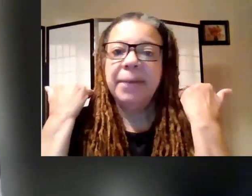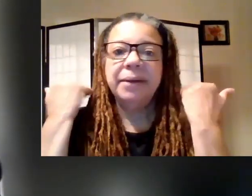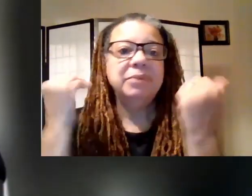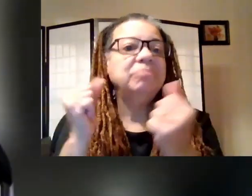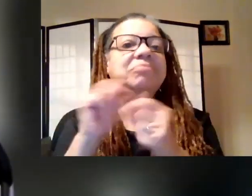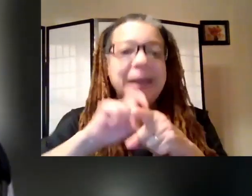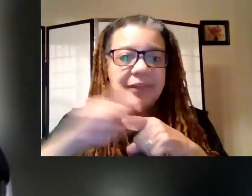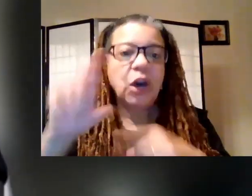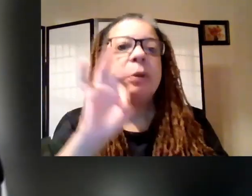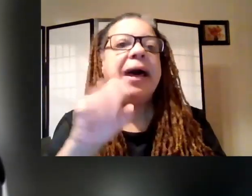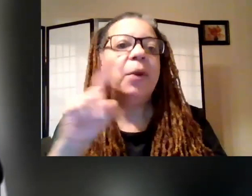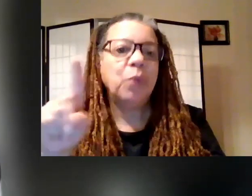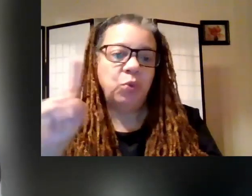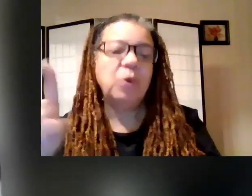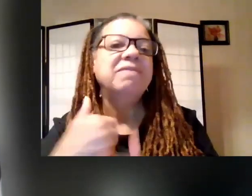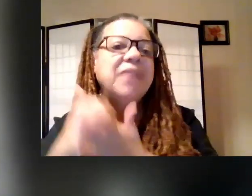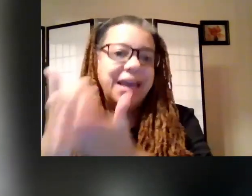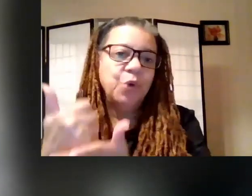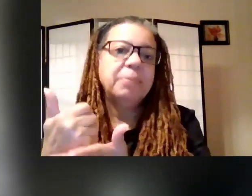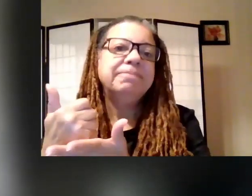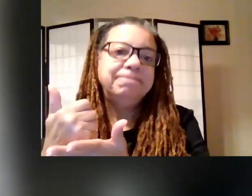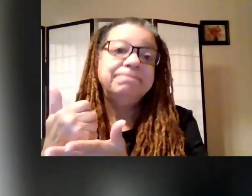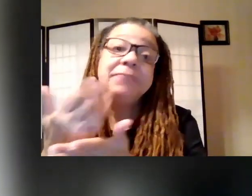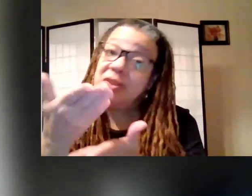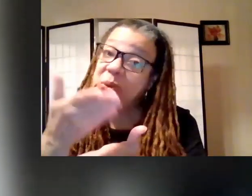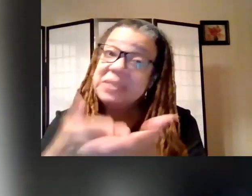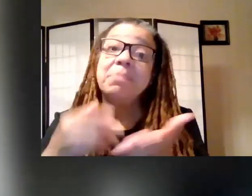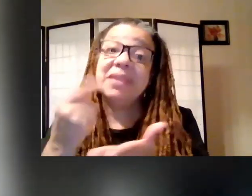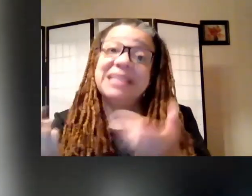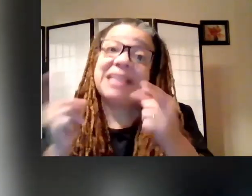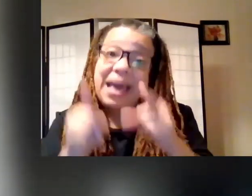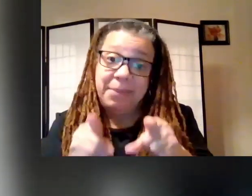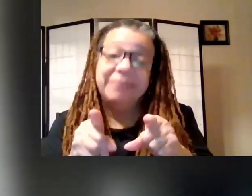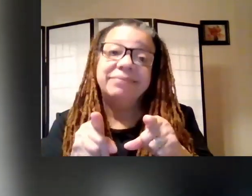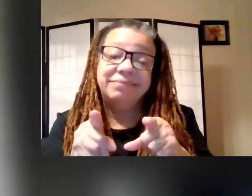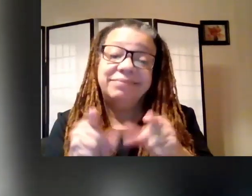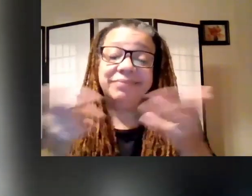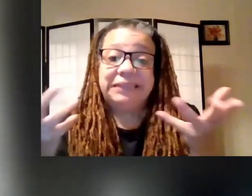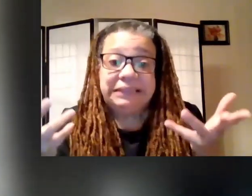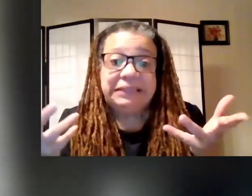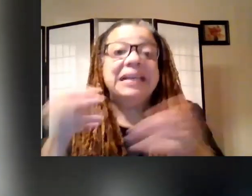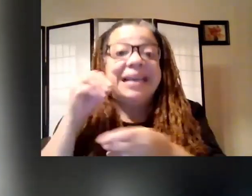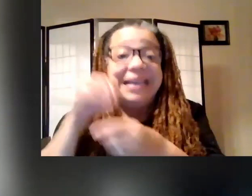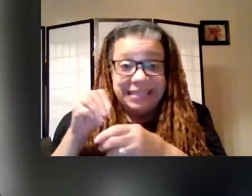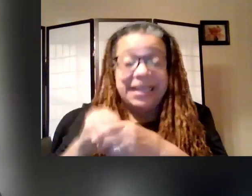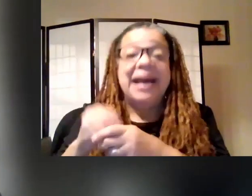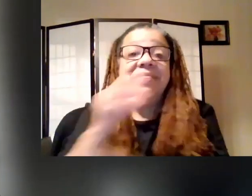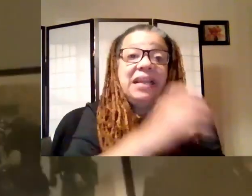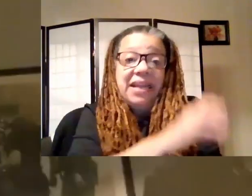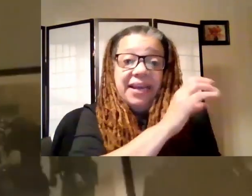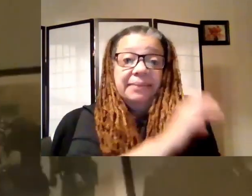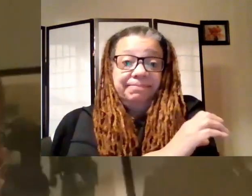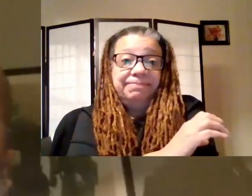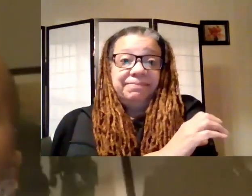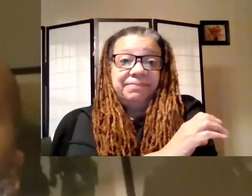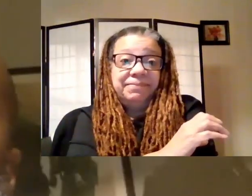call 911. So some regularity of pretty significant medical events happening inside the clinics.